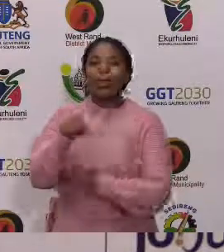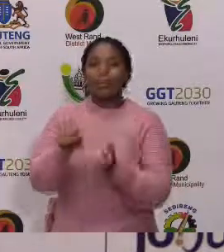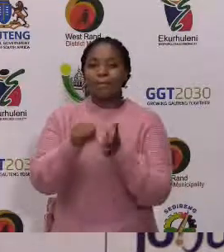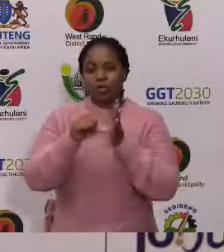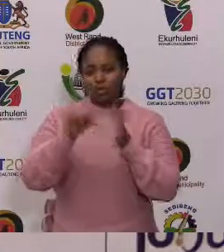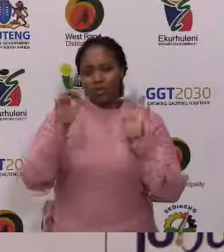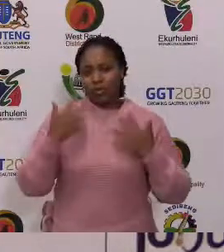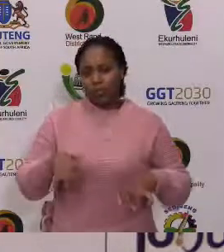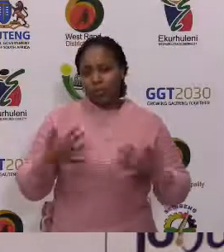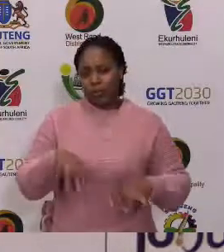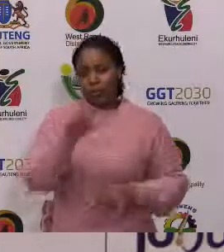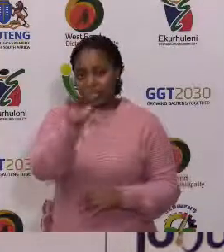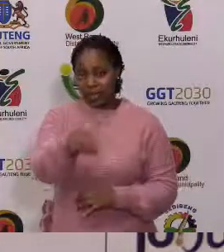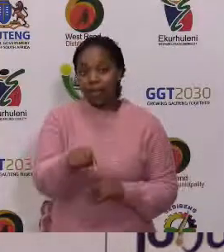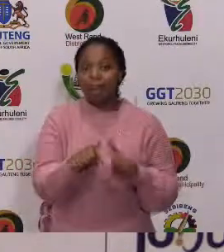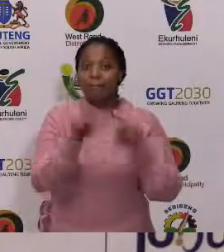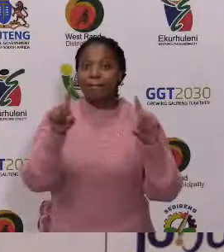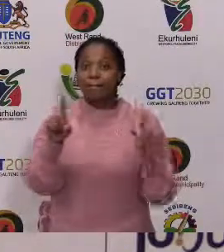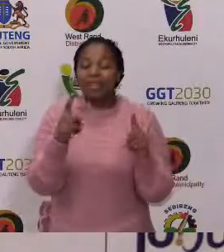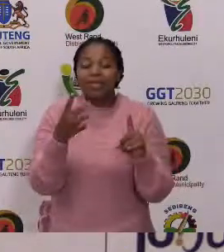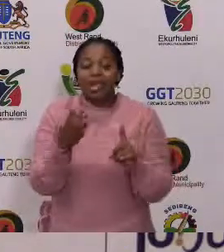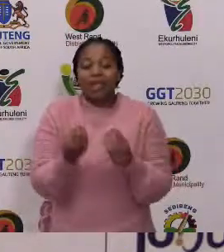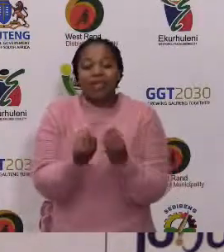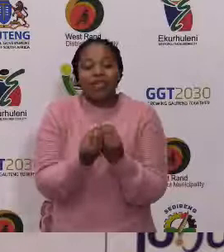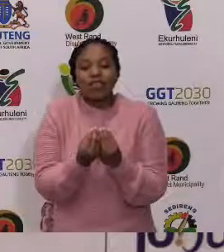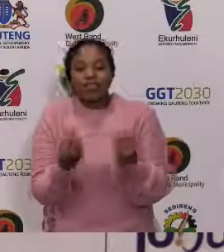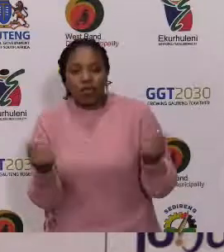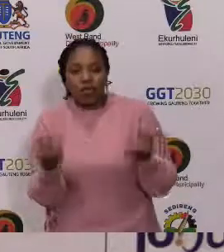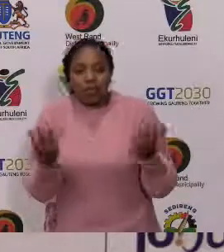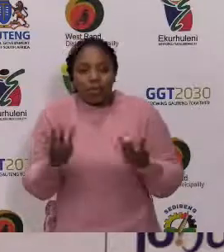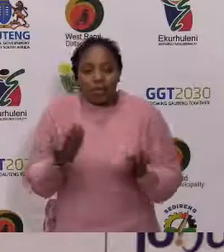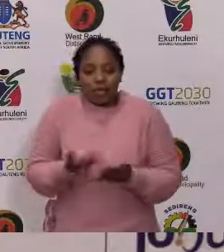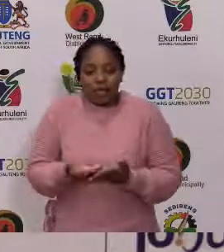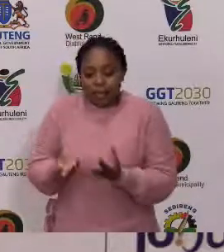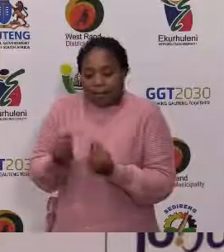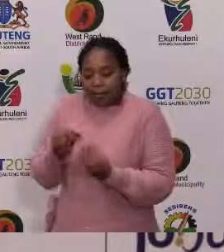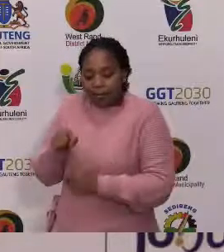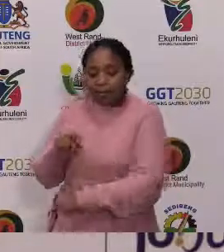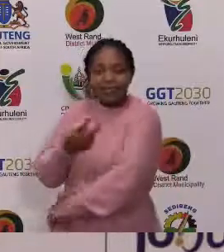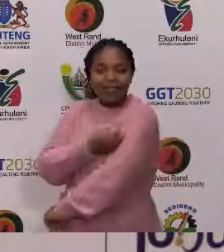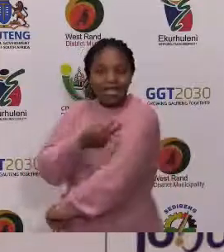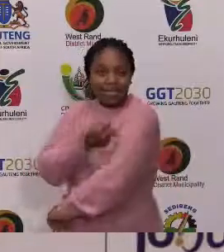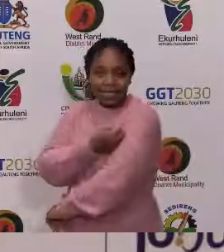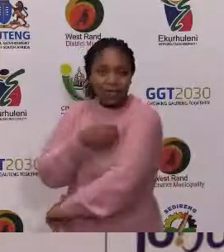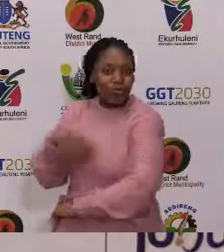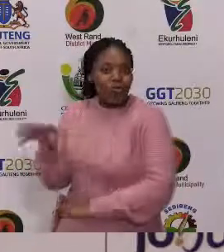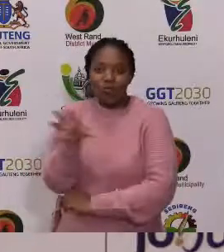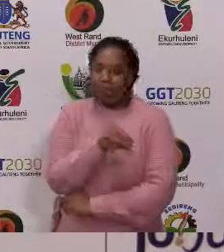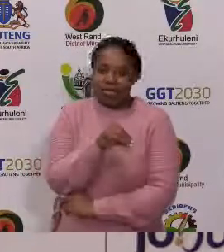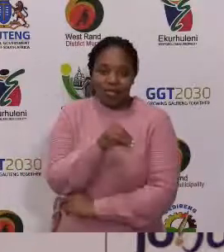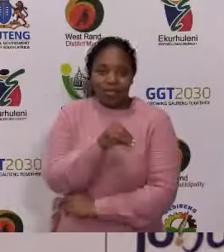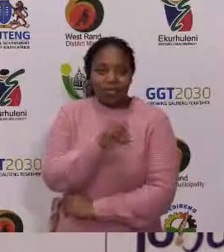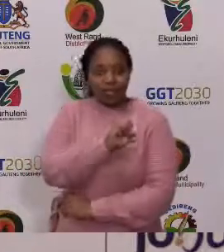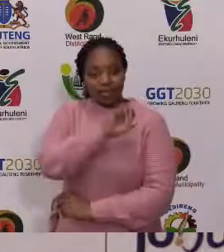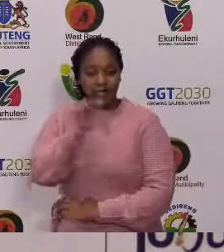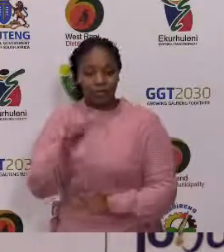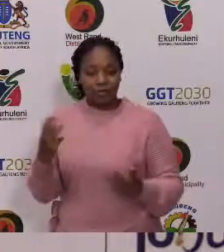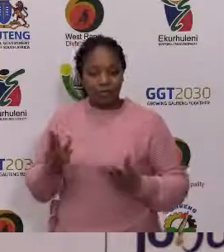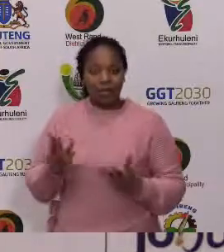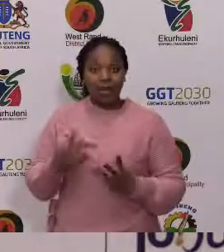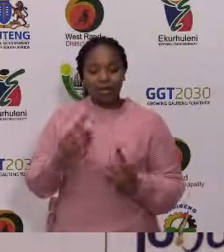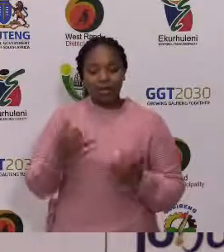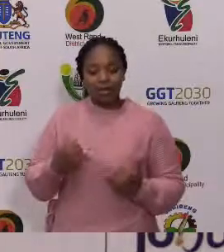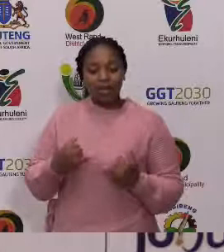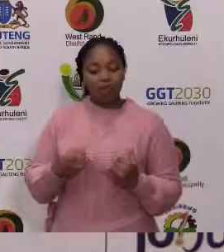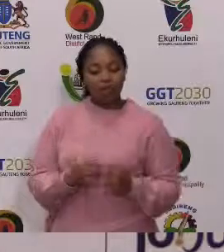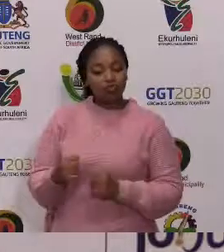will only be able to get a certain number of vaccines. So our strategy is therefore